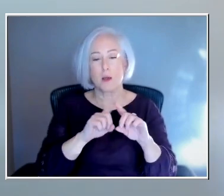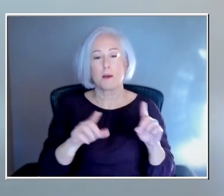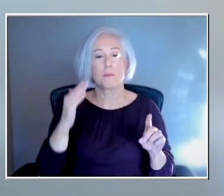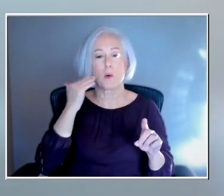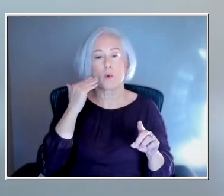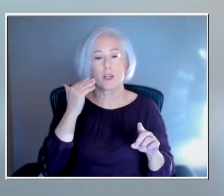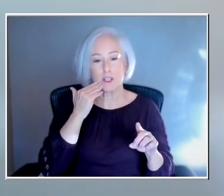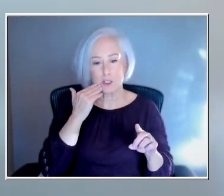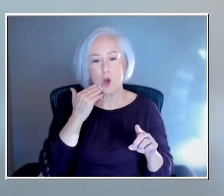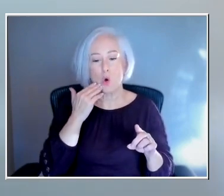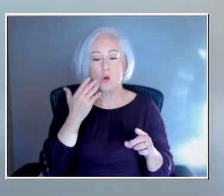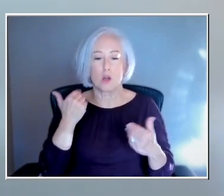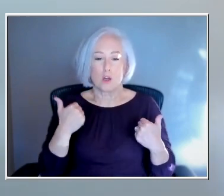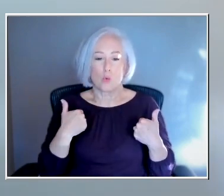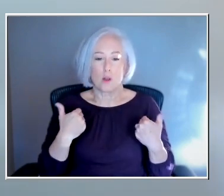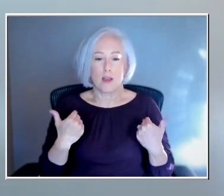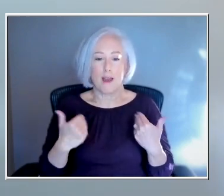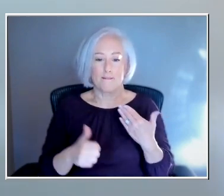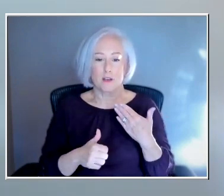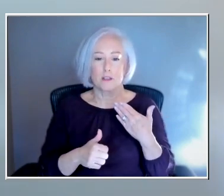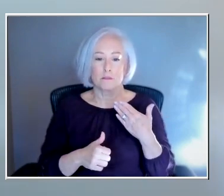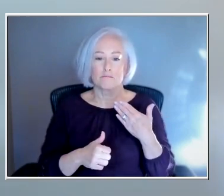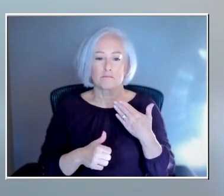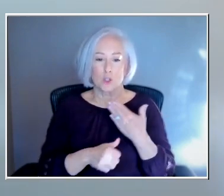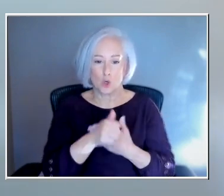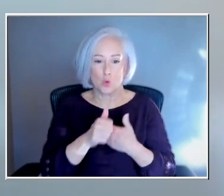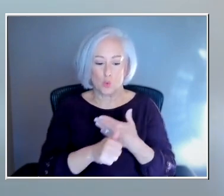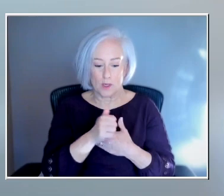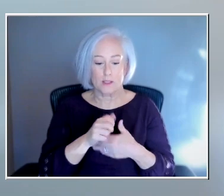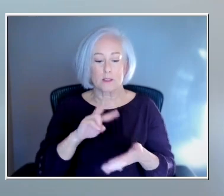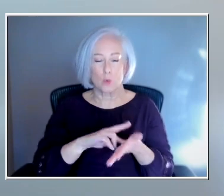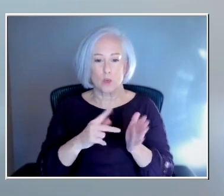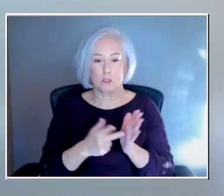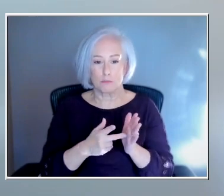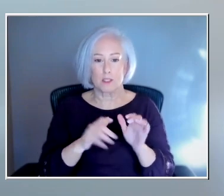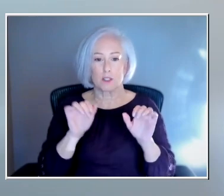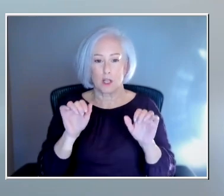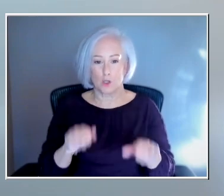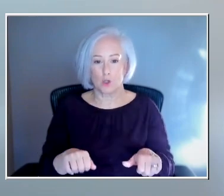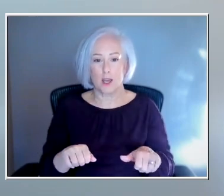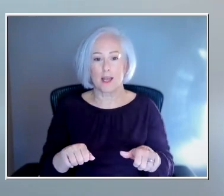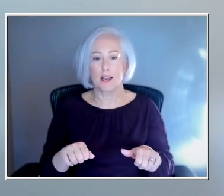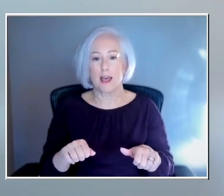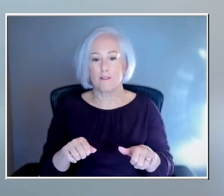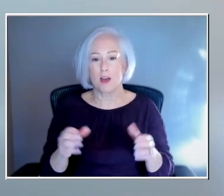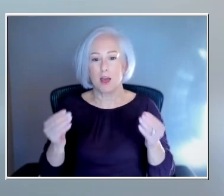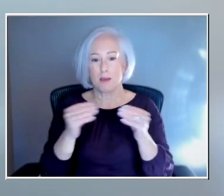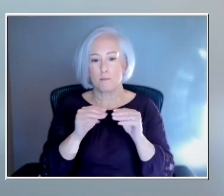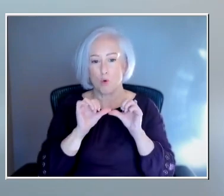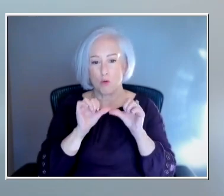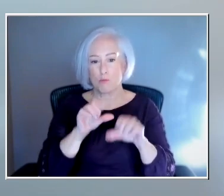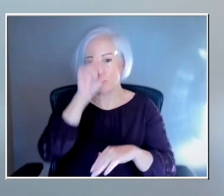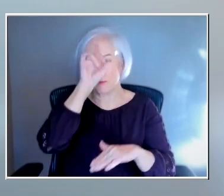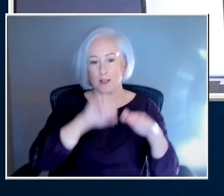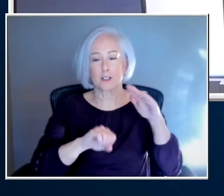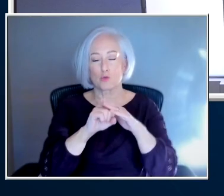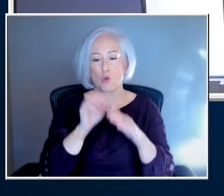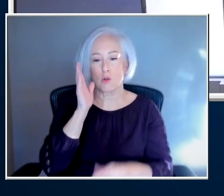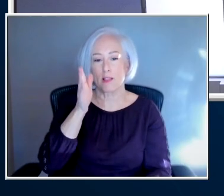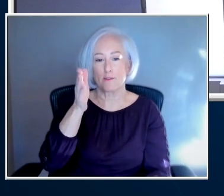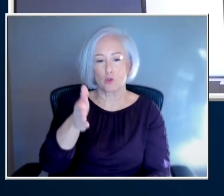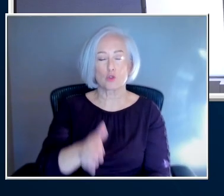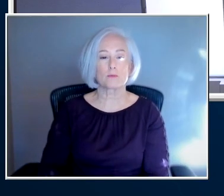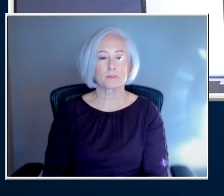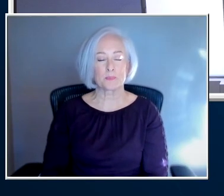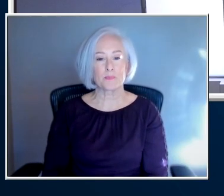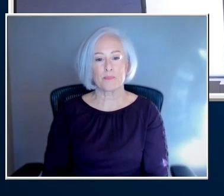underlying there are risk factors, and it does predispose you to a larger stroke or more permanent stroke in the future. So kind of a